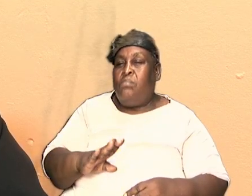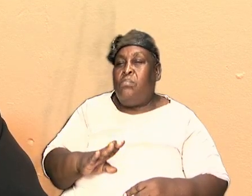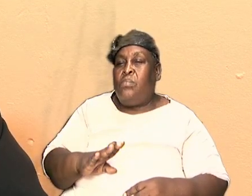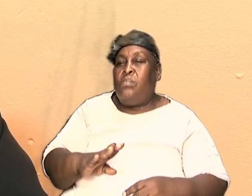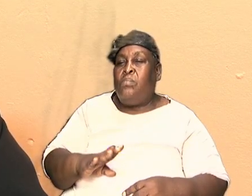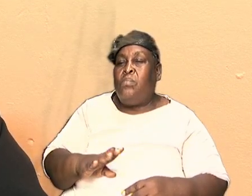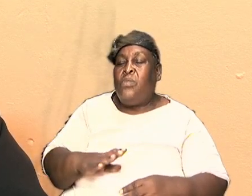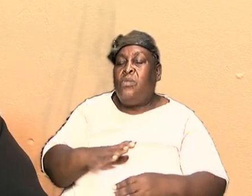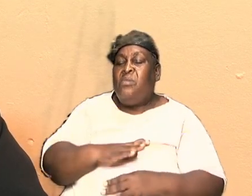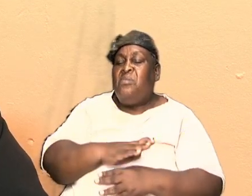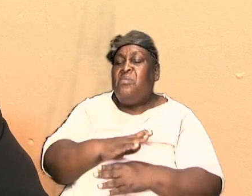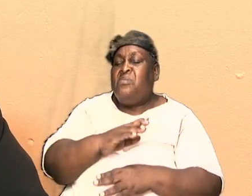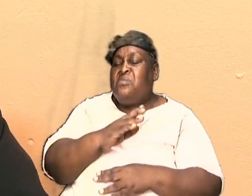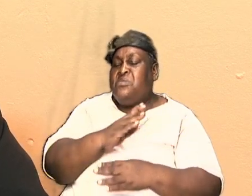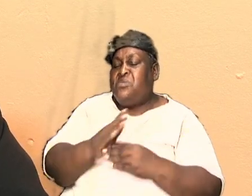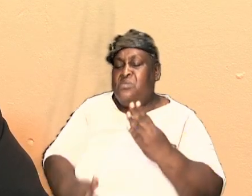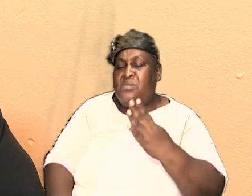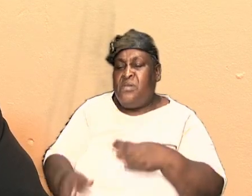point, and